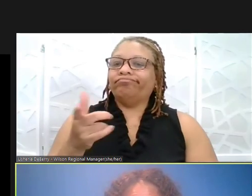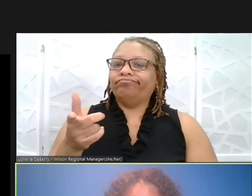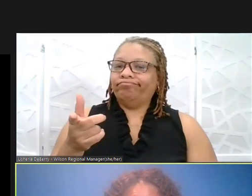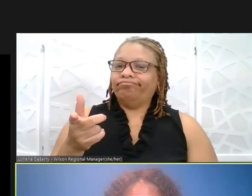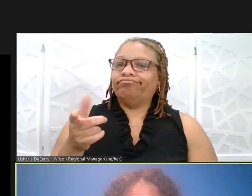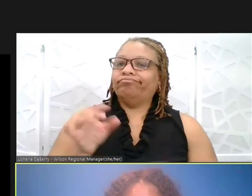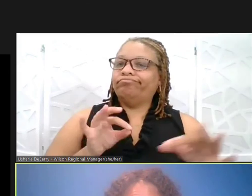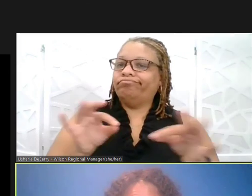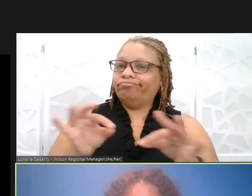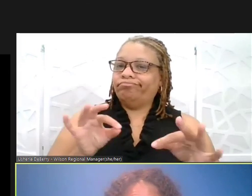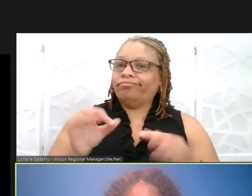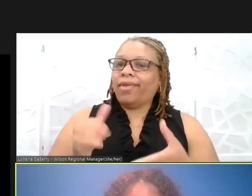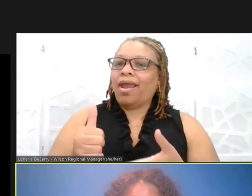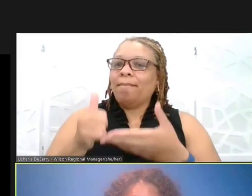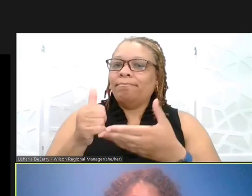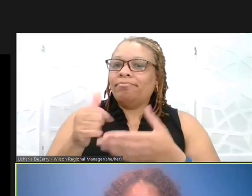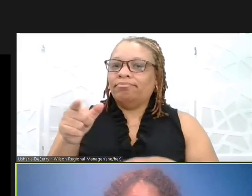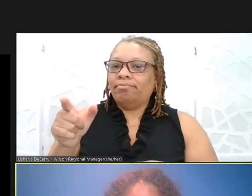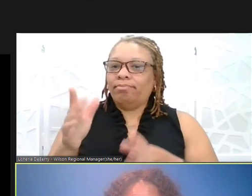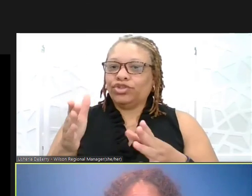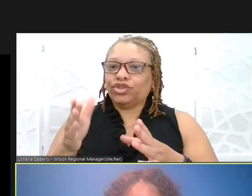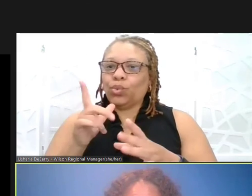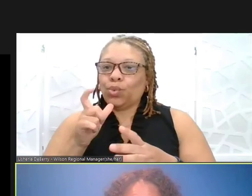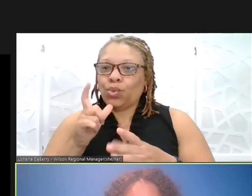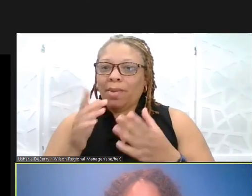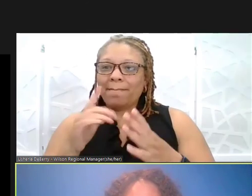vision loss.